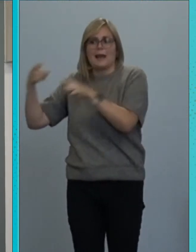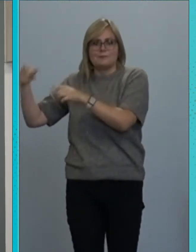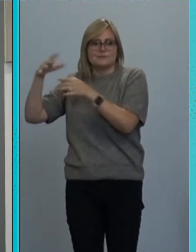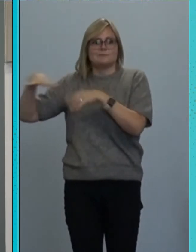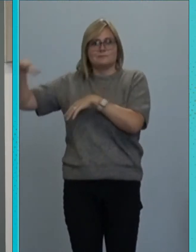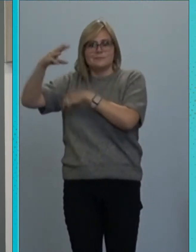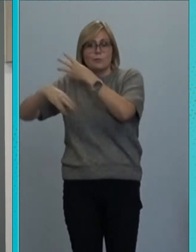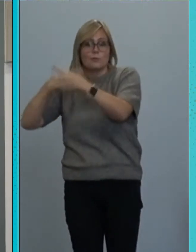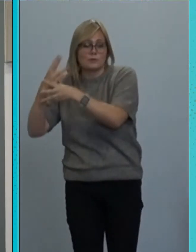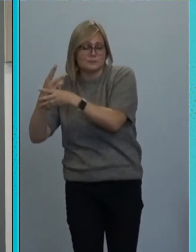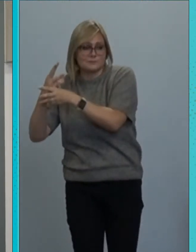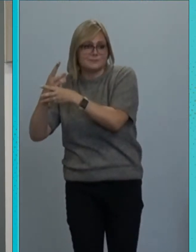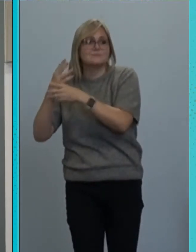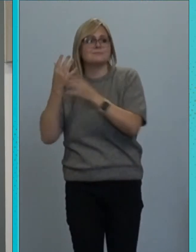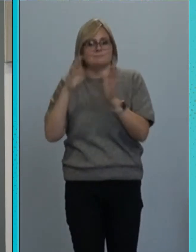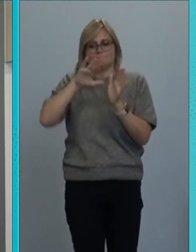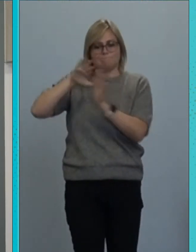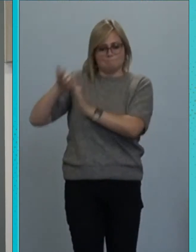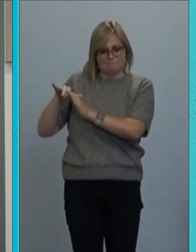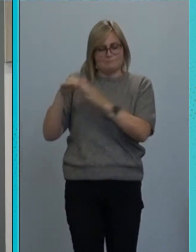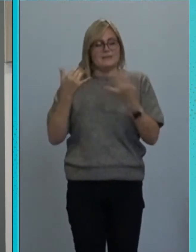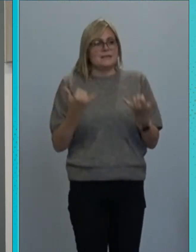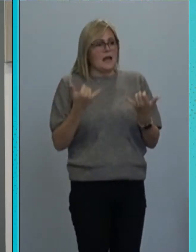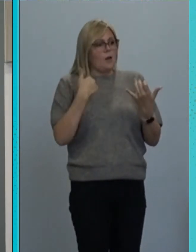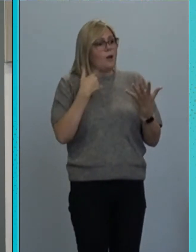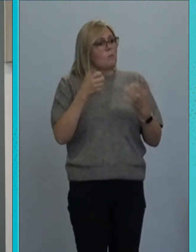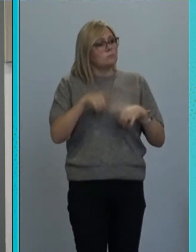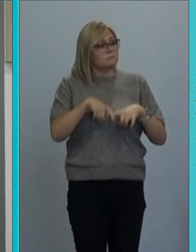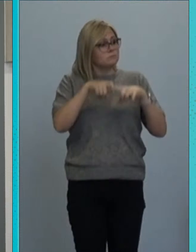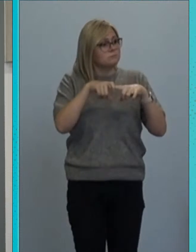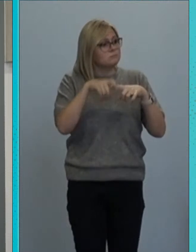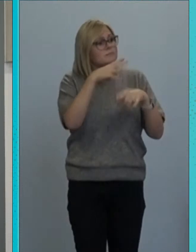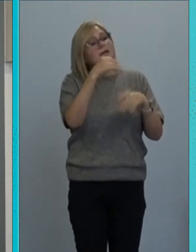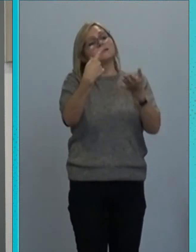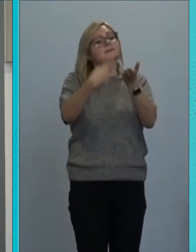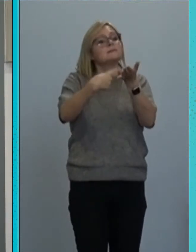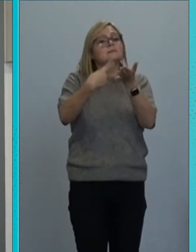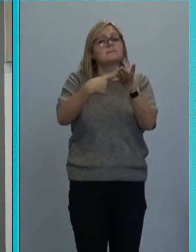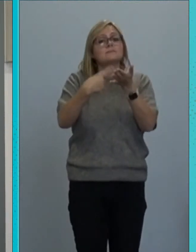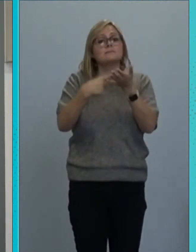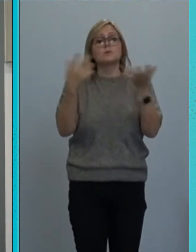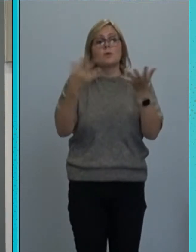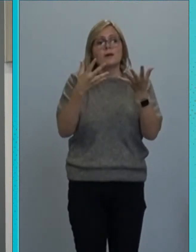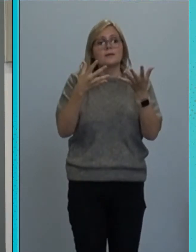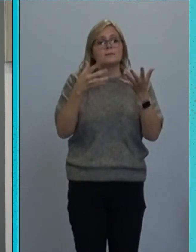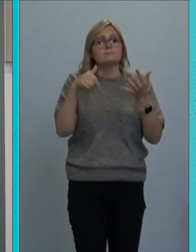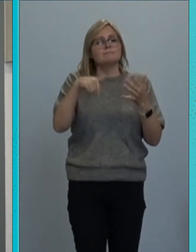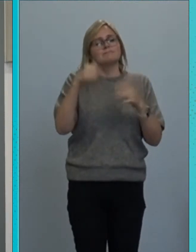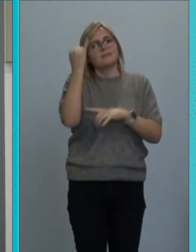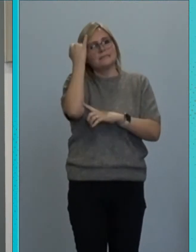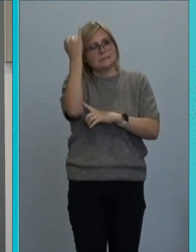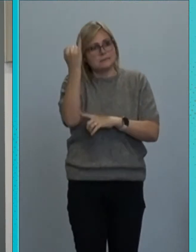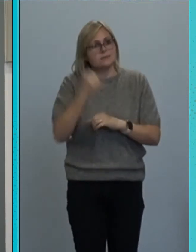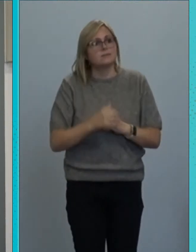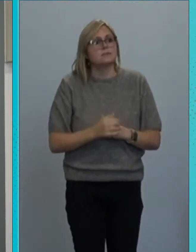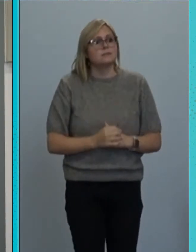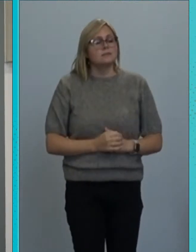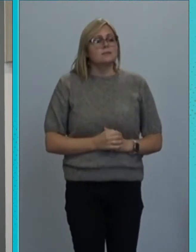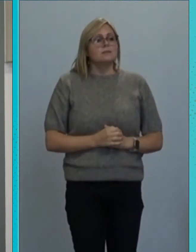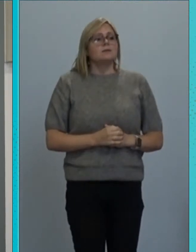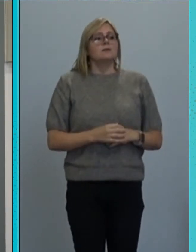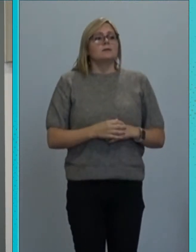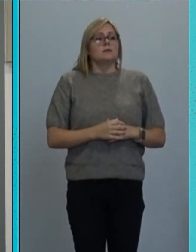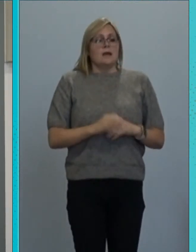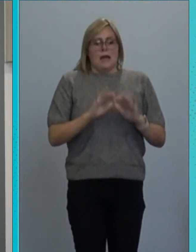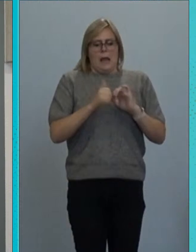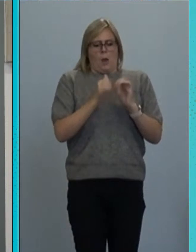moment. Here I want to pause and talk about that idea, the role of